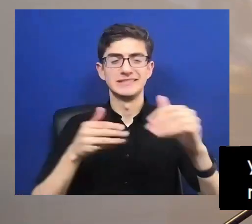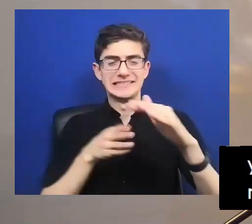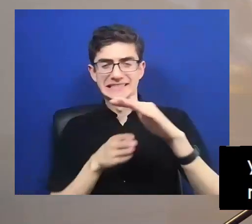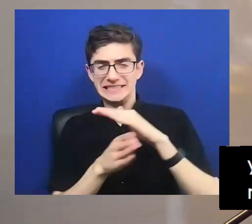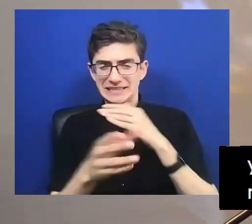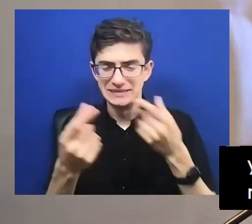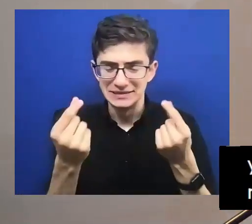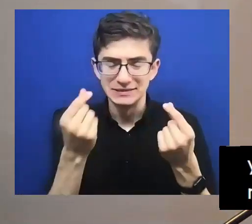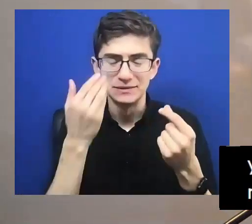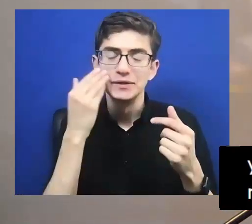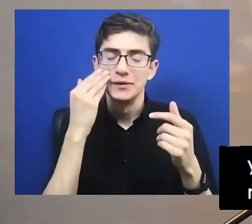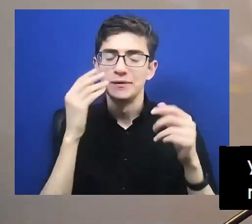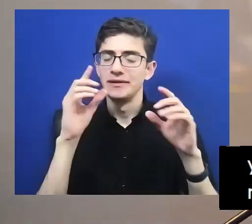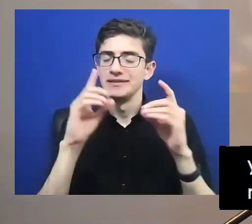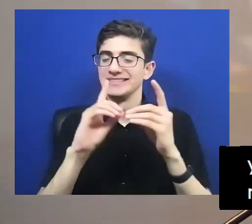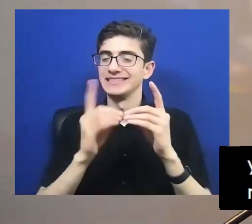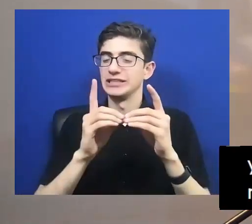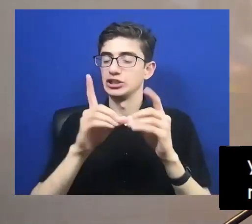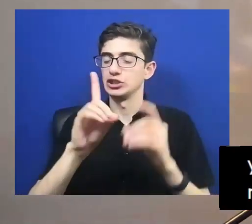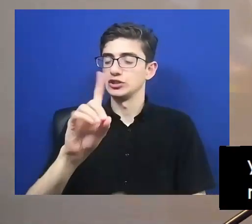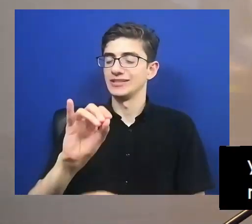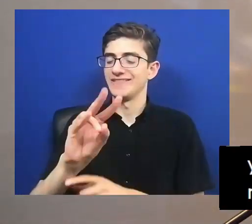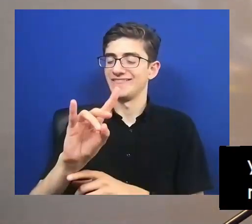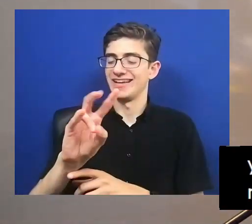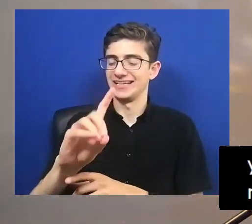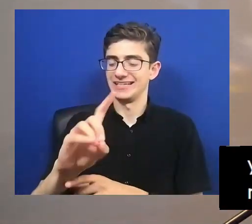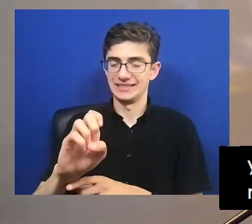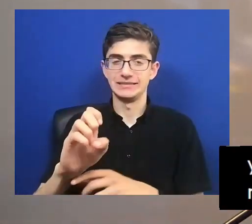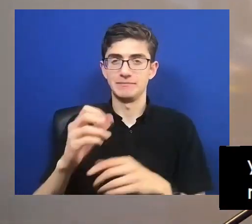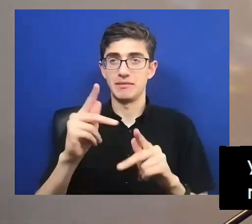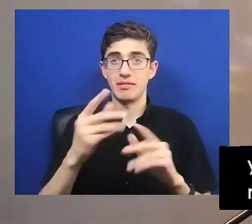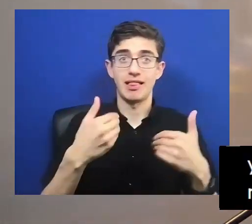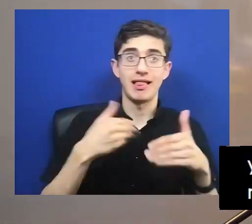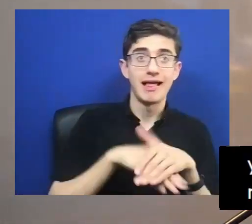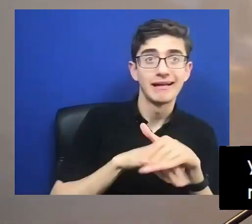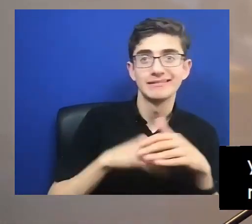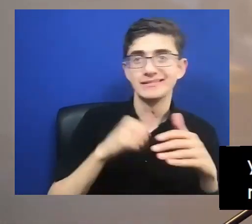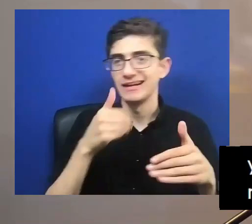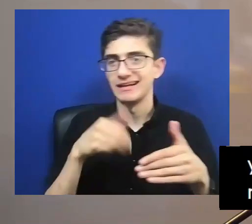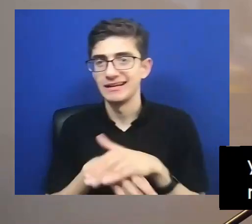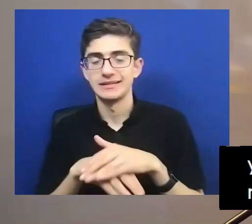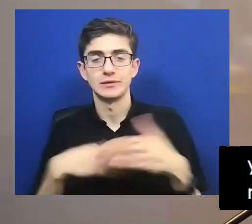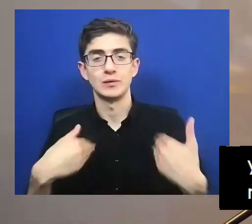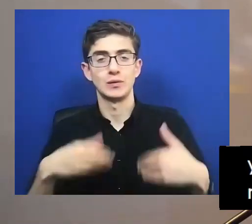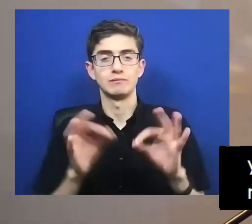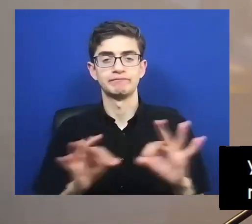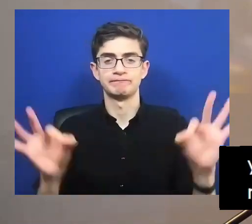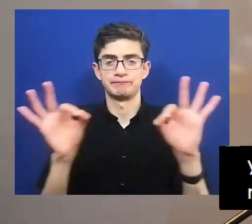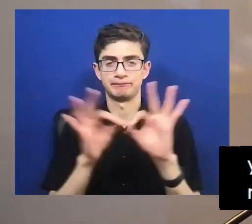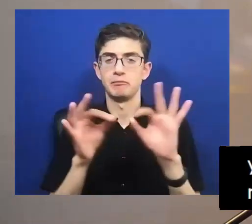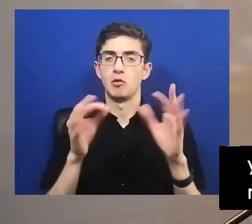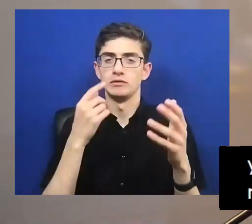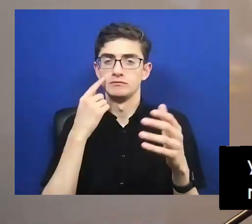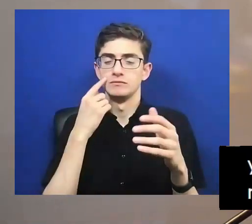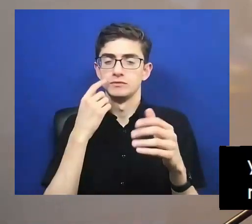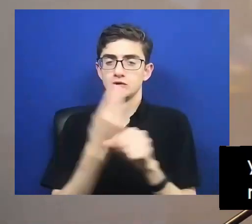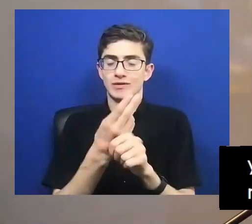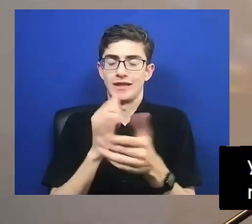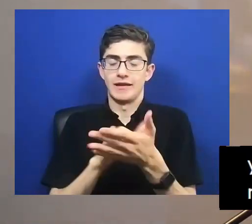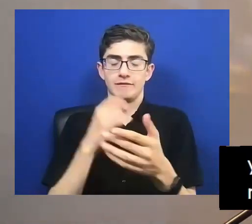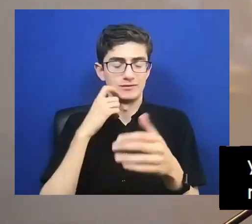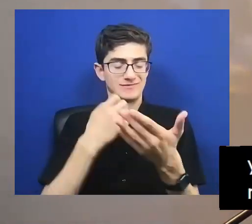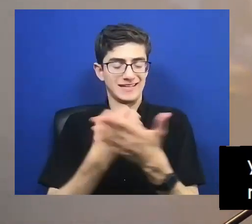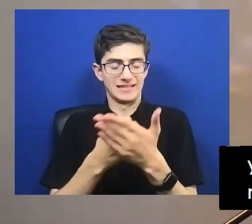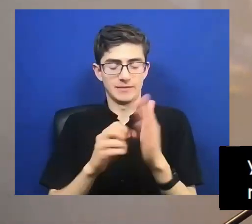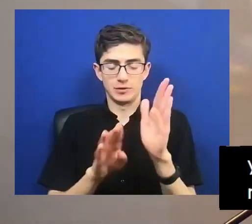digital divide is critical to unlocking economic growth and reducing inequities in our society.